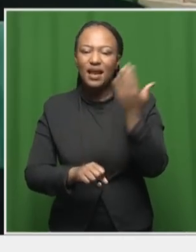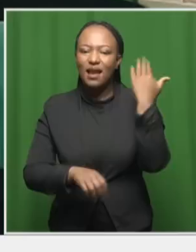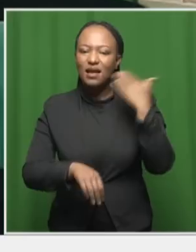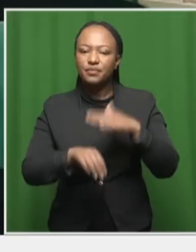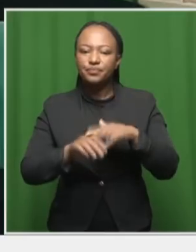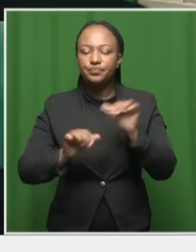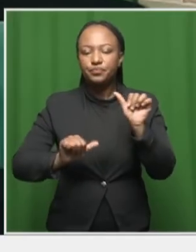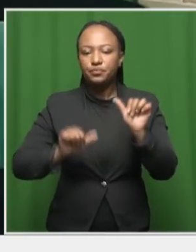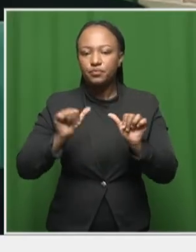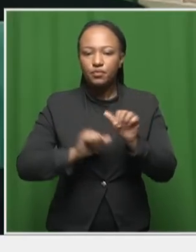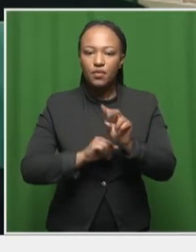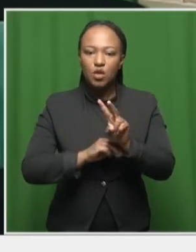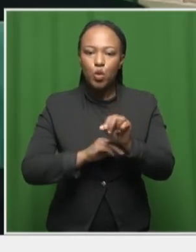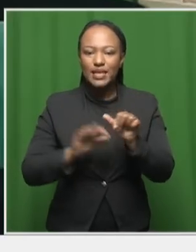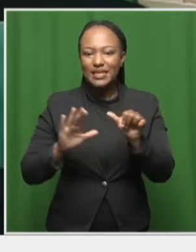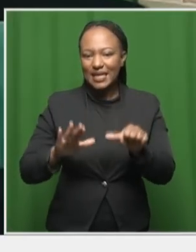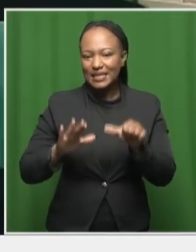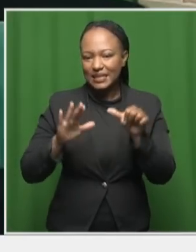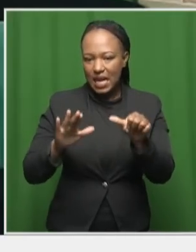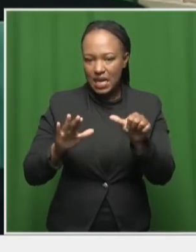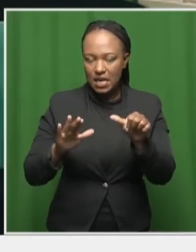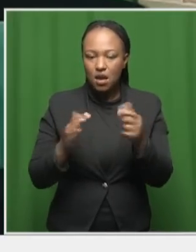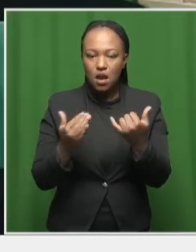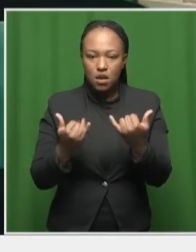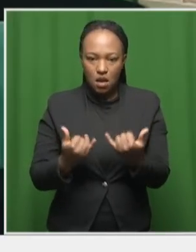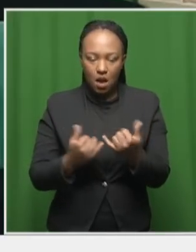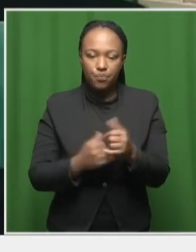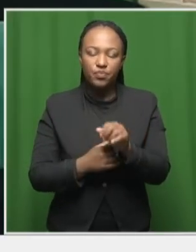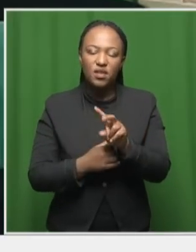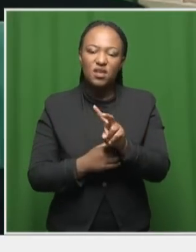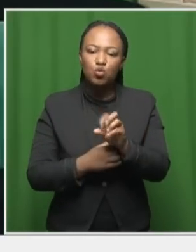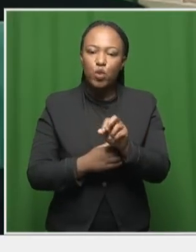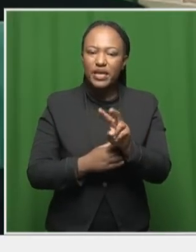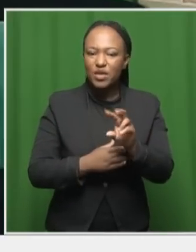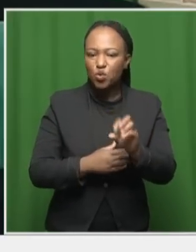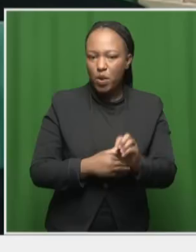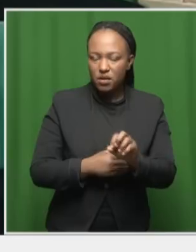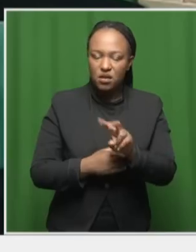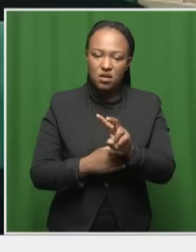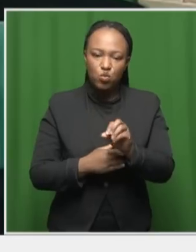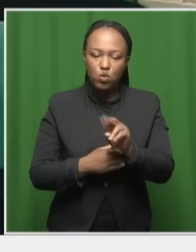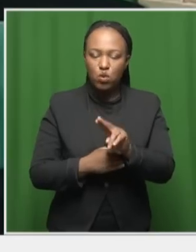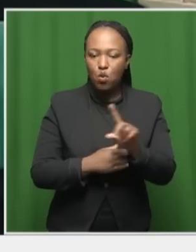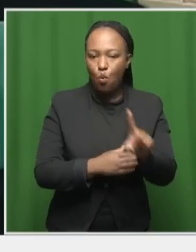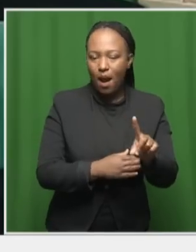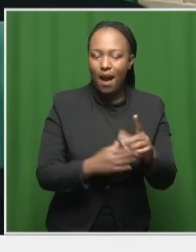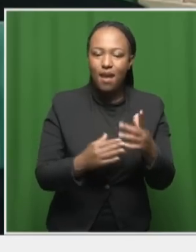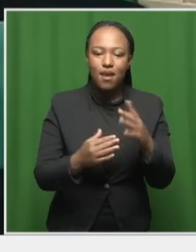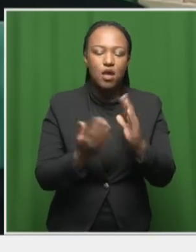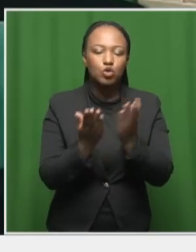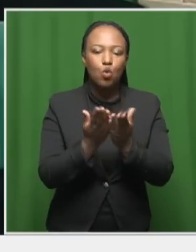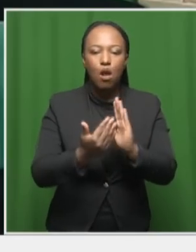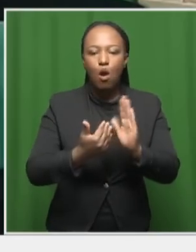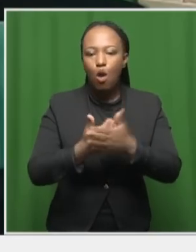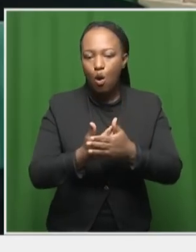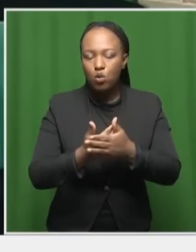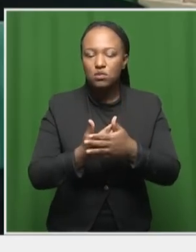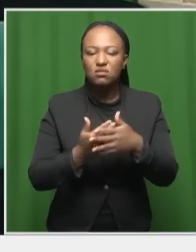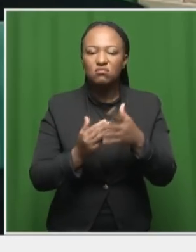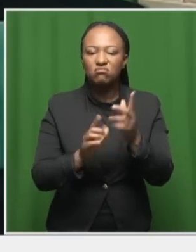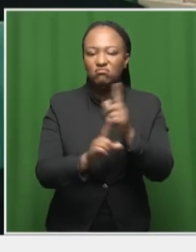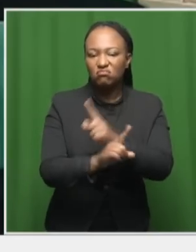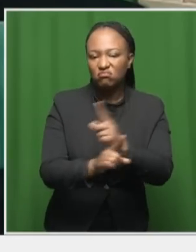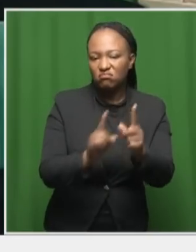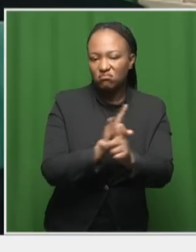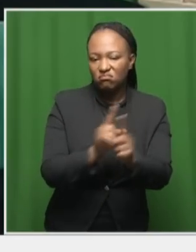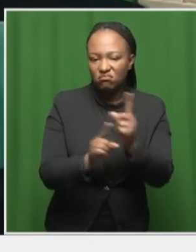in 2016, and since then we had the 2020 and 2021 school closures and rotational timetables. So the question was really just